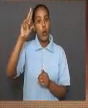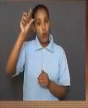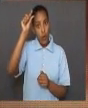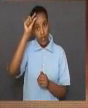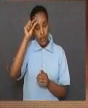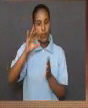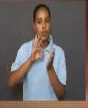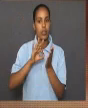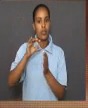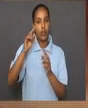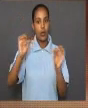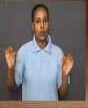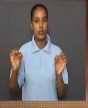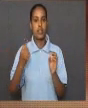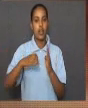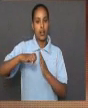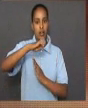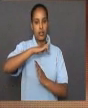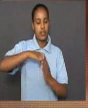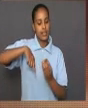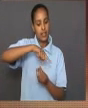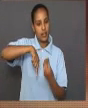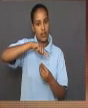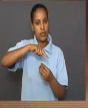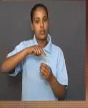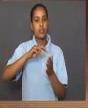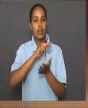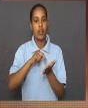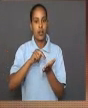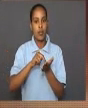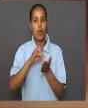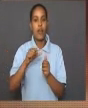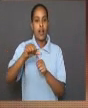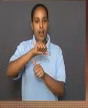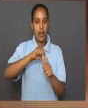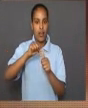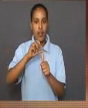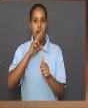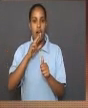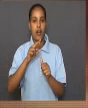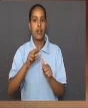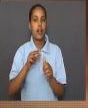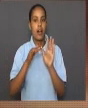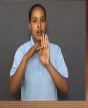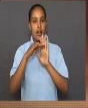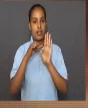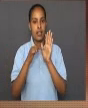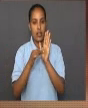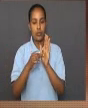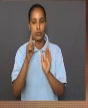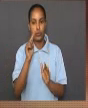theory, the electrons that surround the nucleus of an atom are assigned to